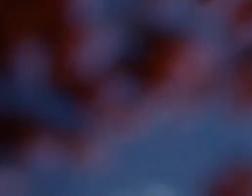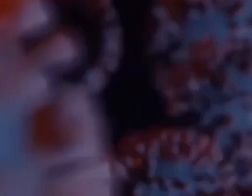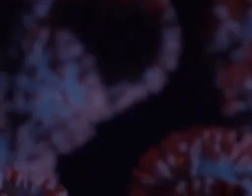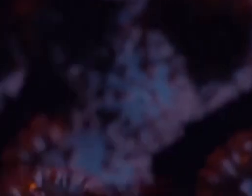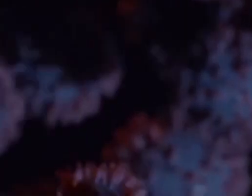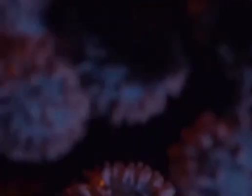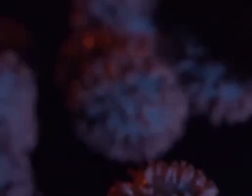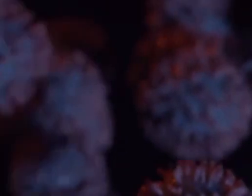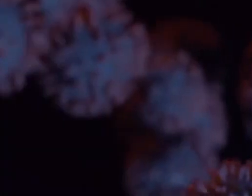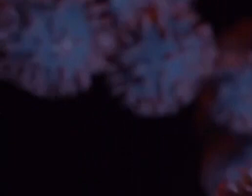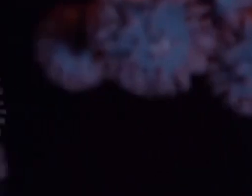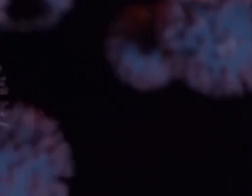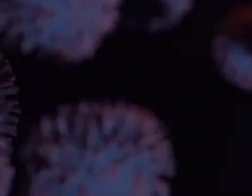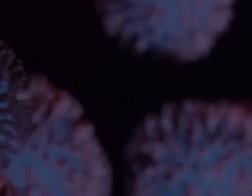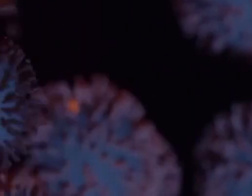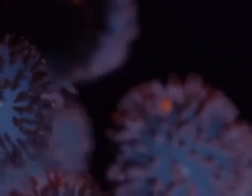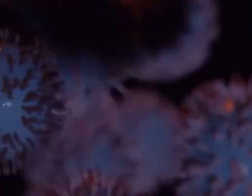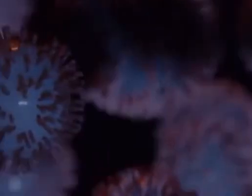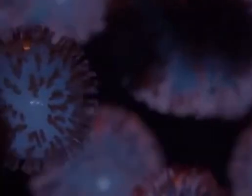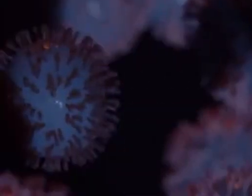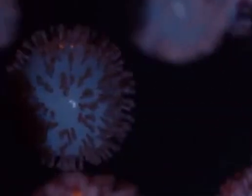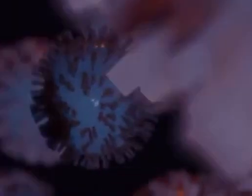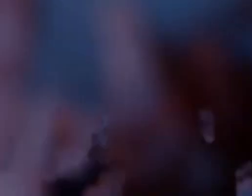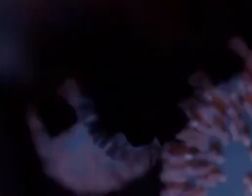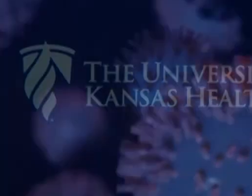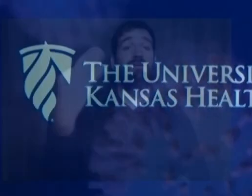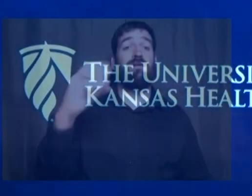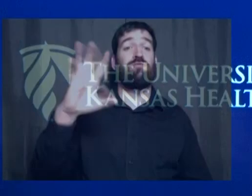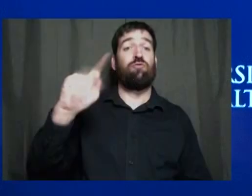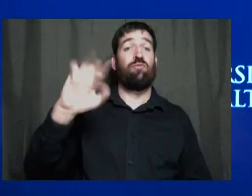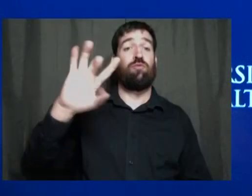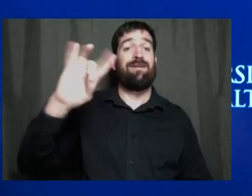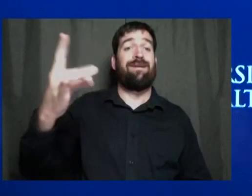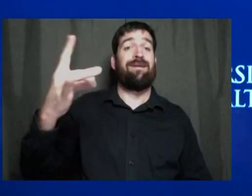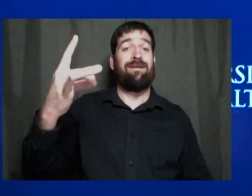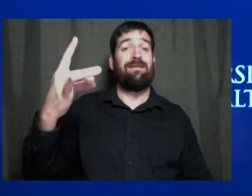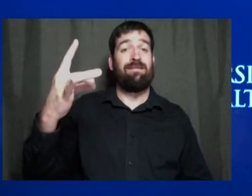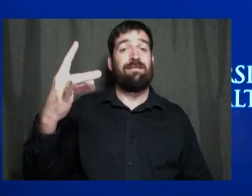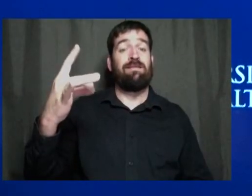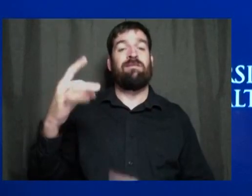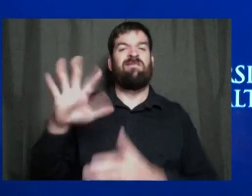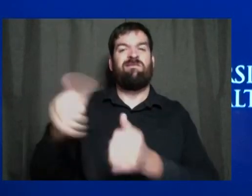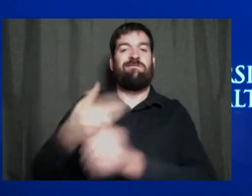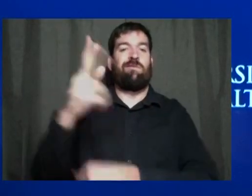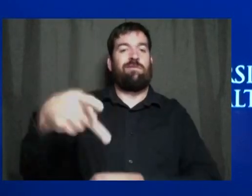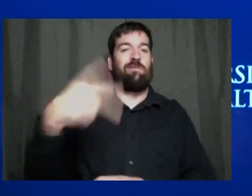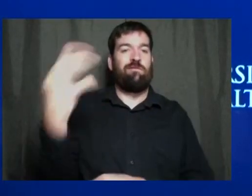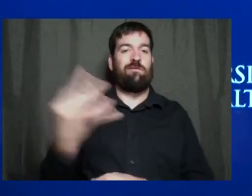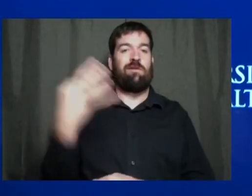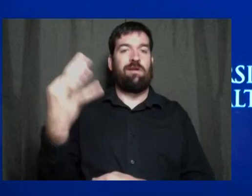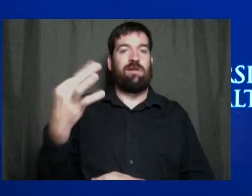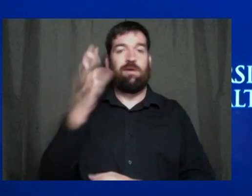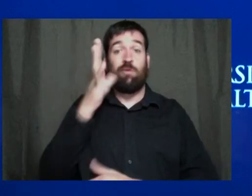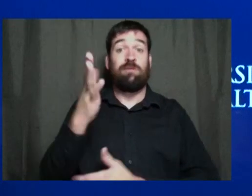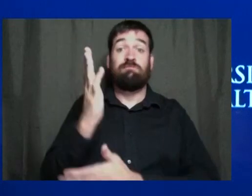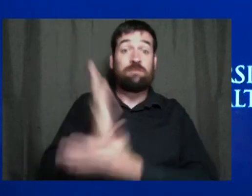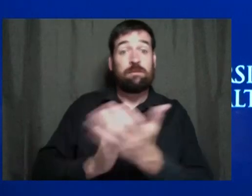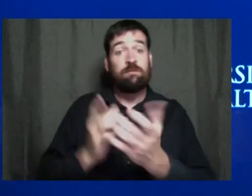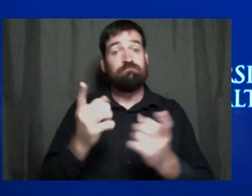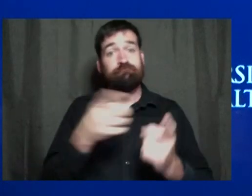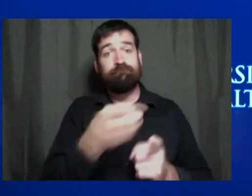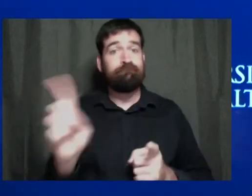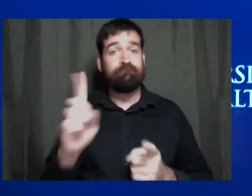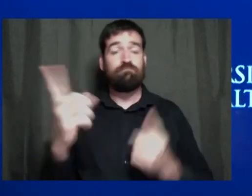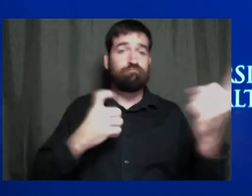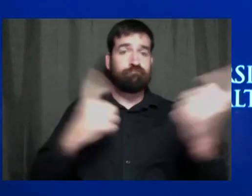Good Friday morning. It is October 8th. Welcome into the Morning Medical Update. It is Follow-Up Friday. We're going to get to some of those most asked questions that we did not get a